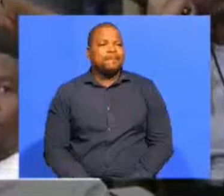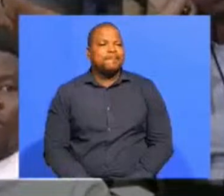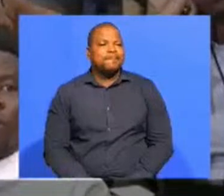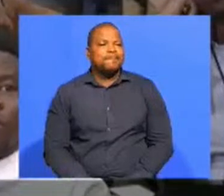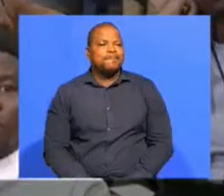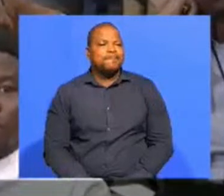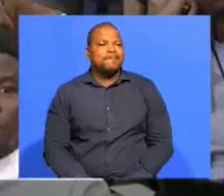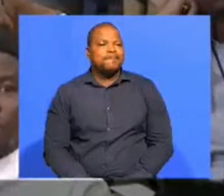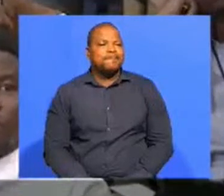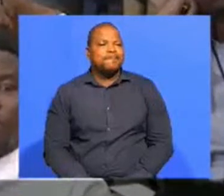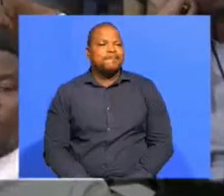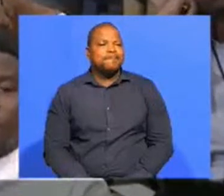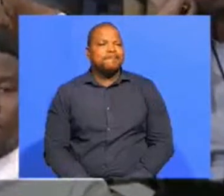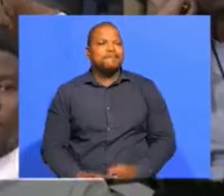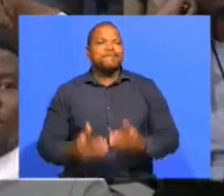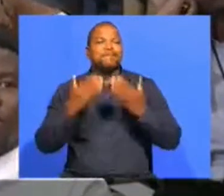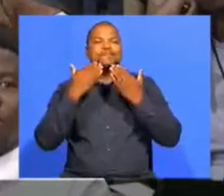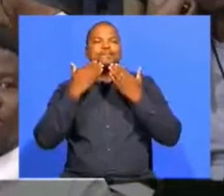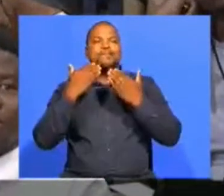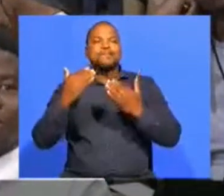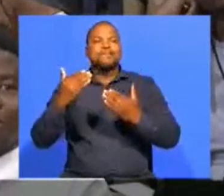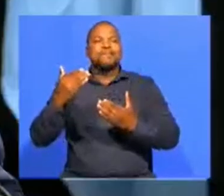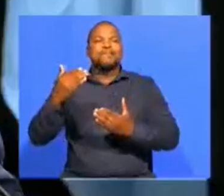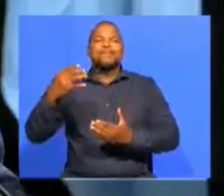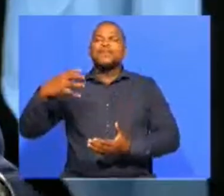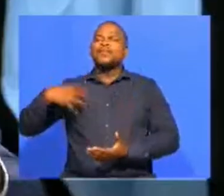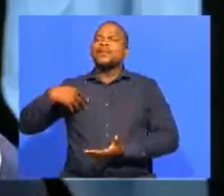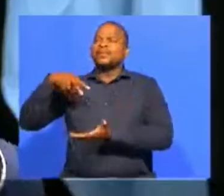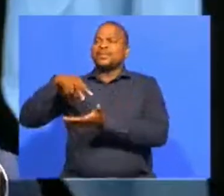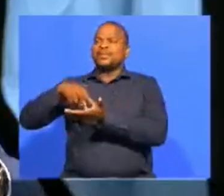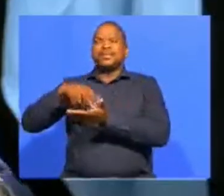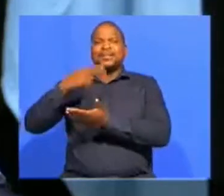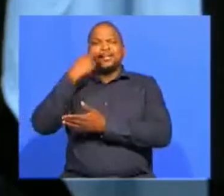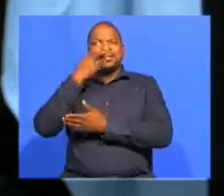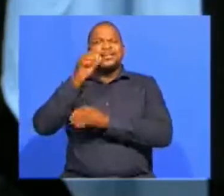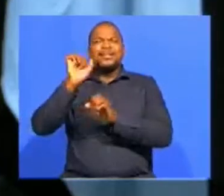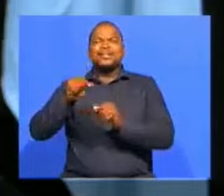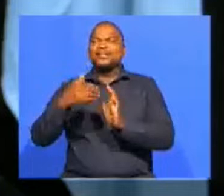So, thank you, Excellency. Ladies, stand up and let them see you.